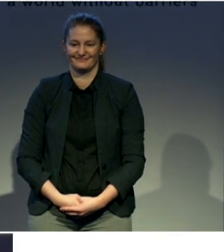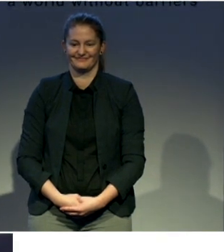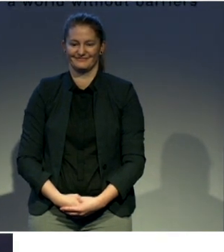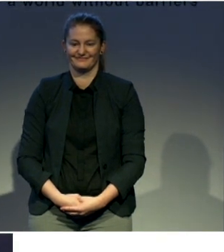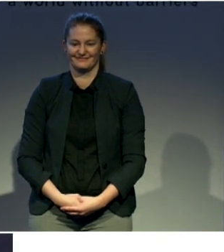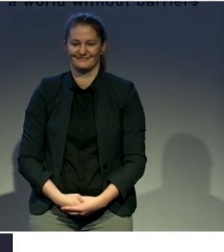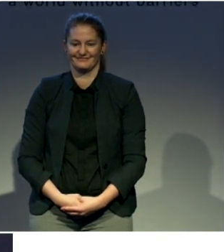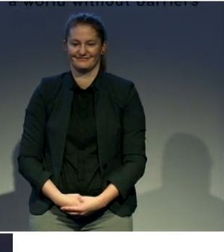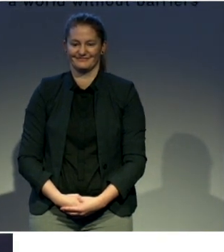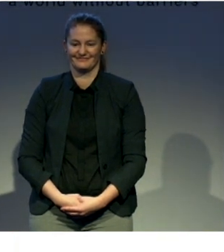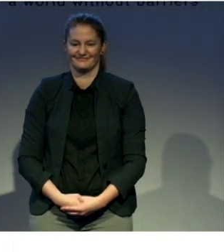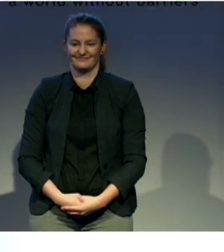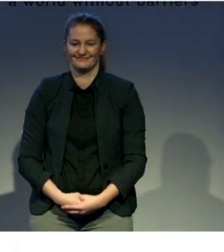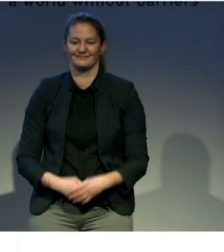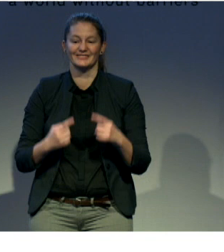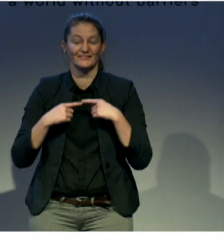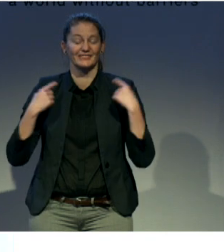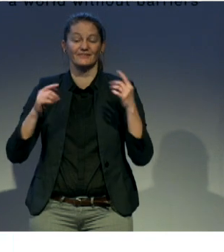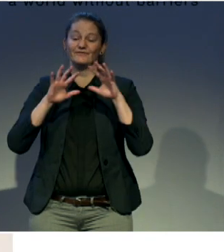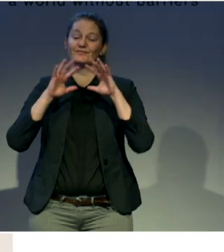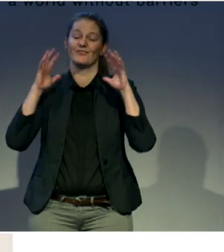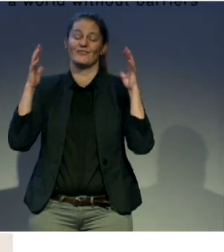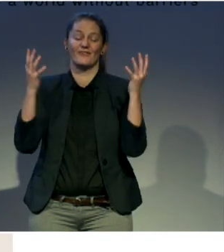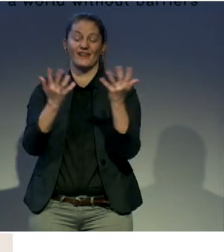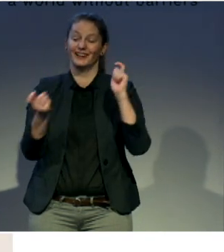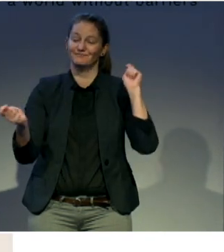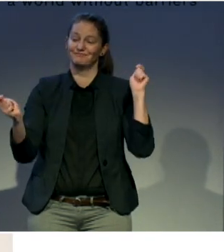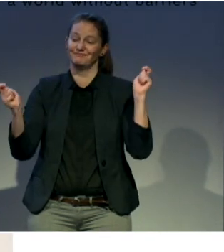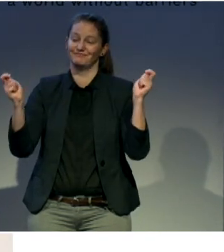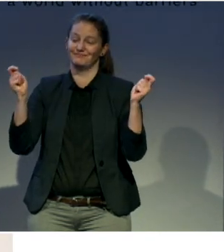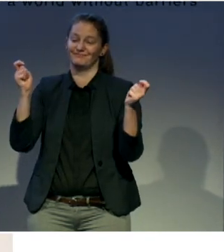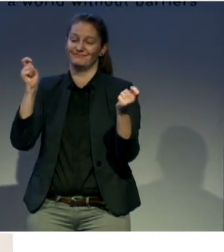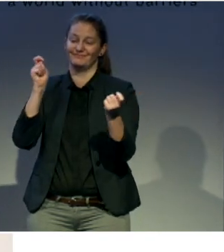We could change the world because we